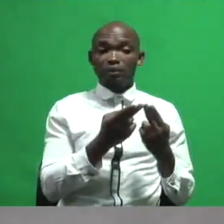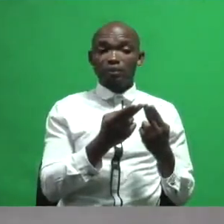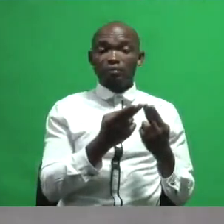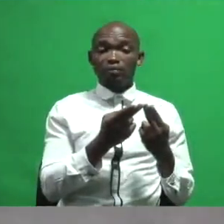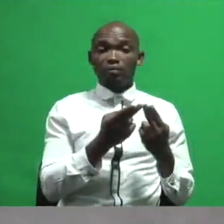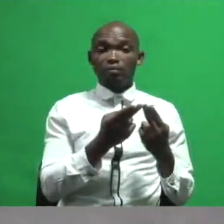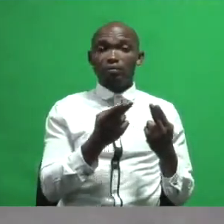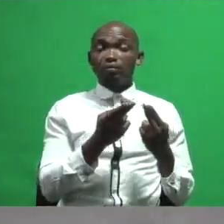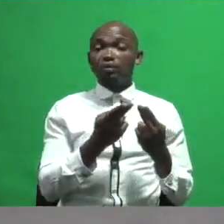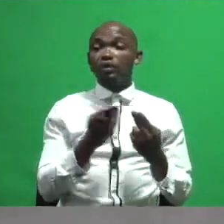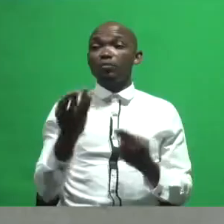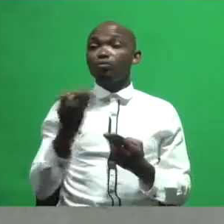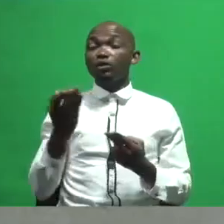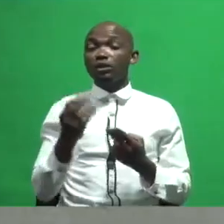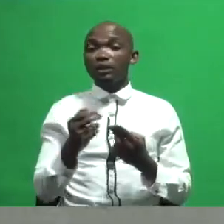what?